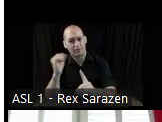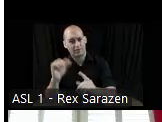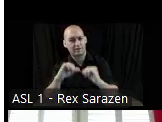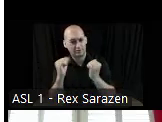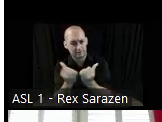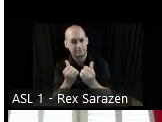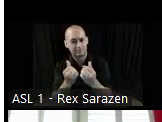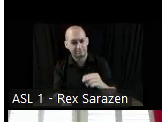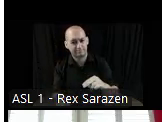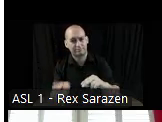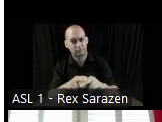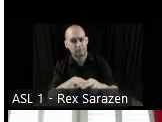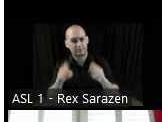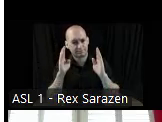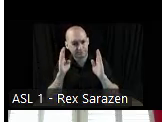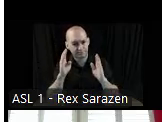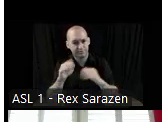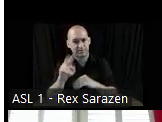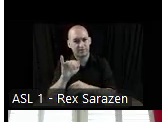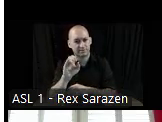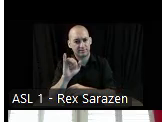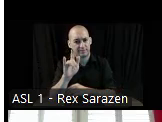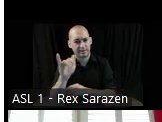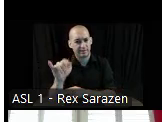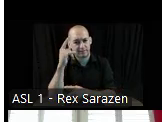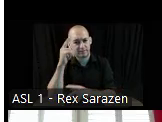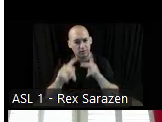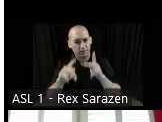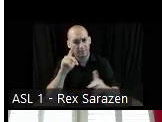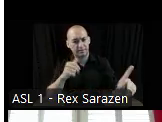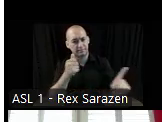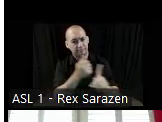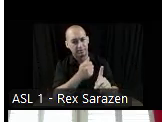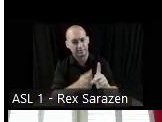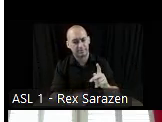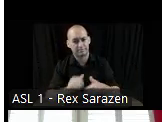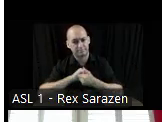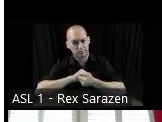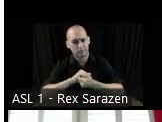the visibility of system coordination for stakeholders and community partners so that